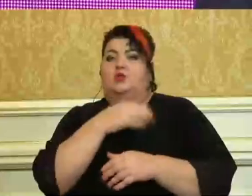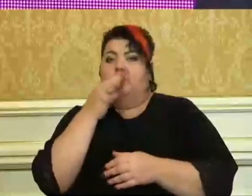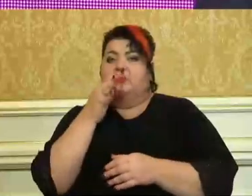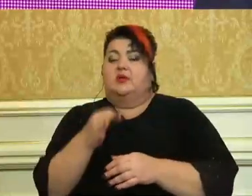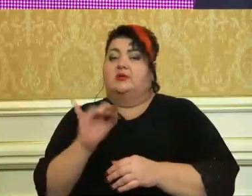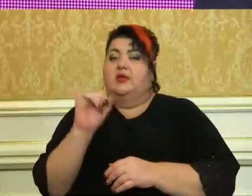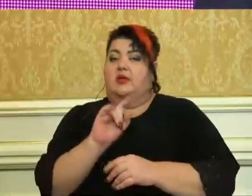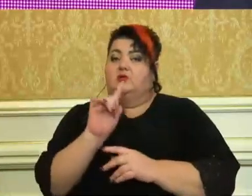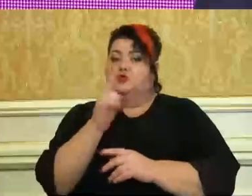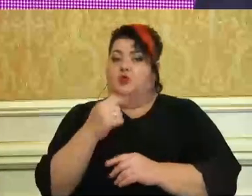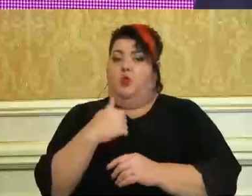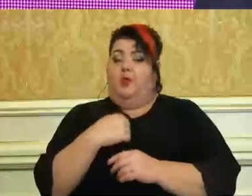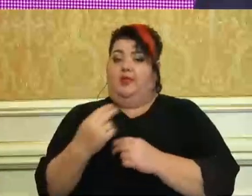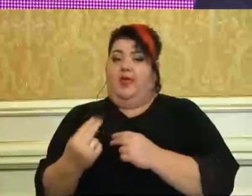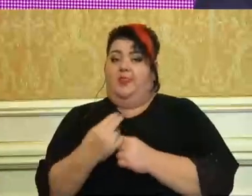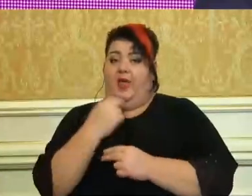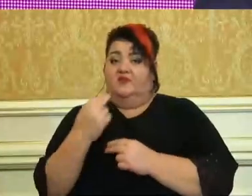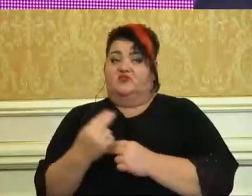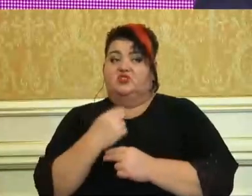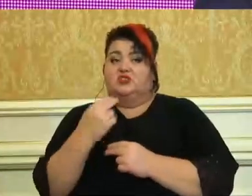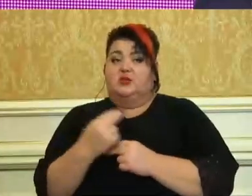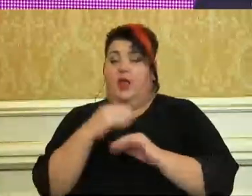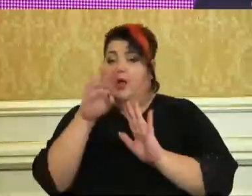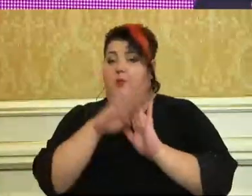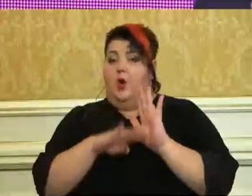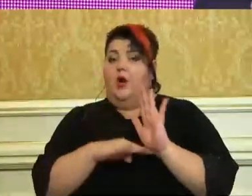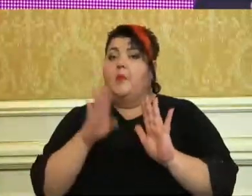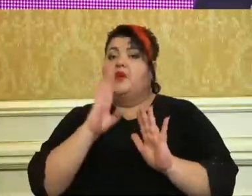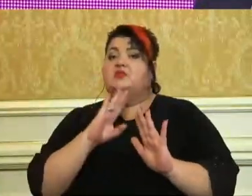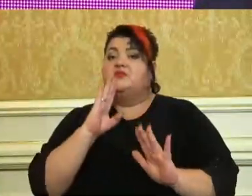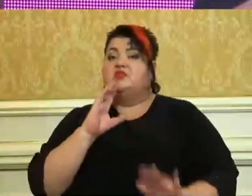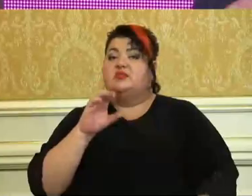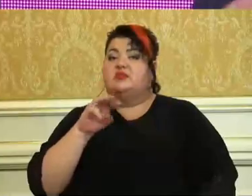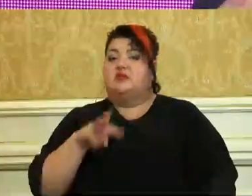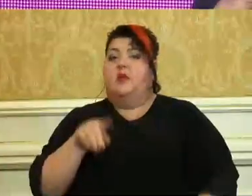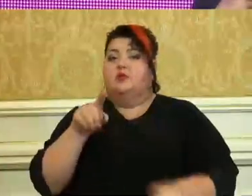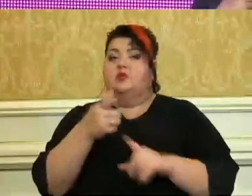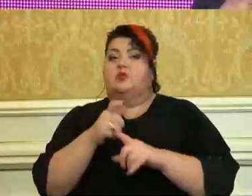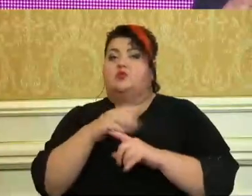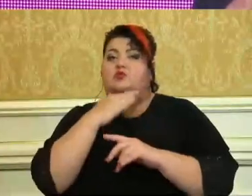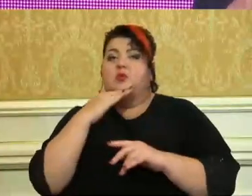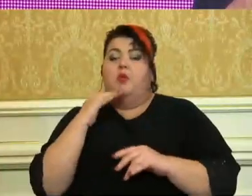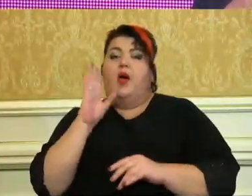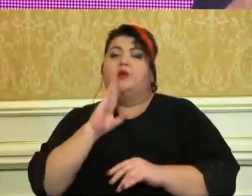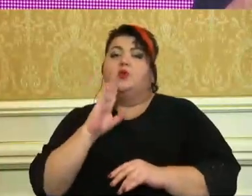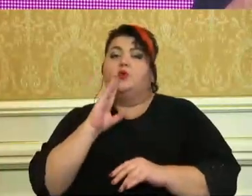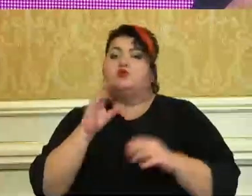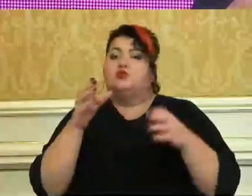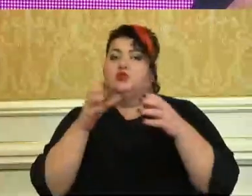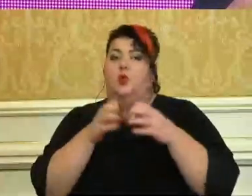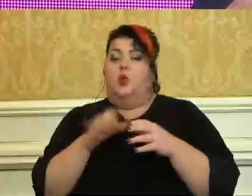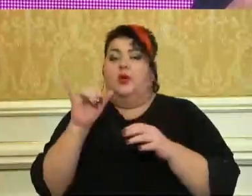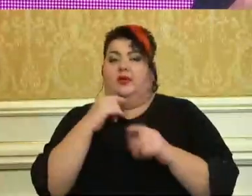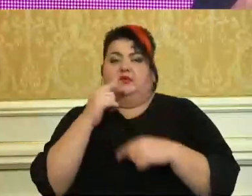to share. And when I was taught by the program of Girls STEM, we do have a lot